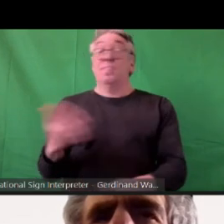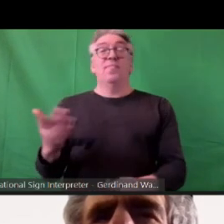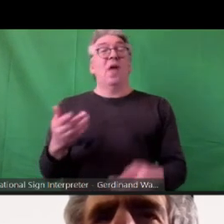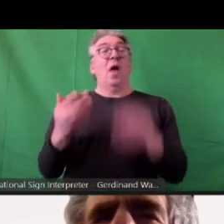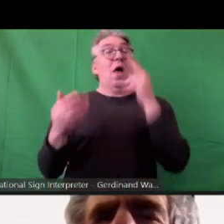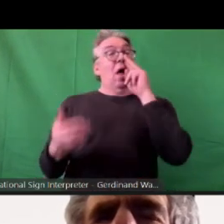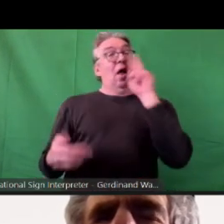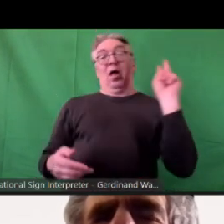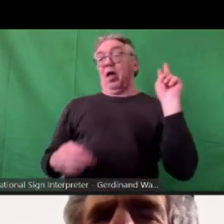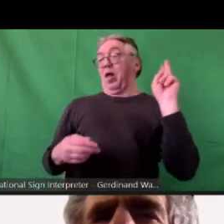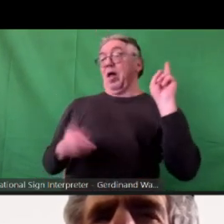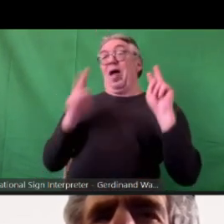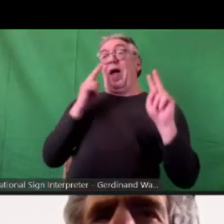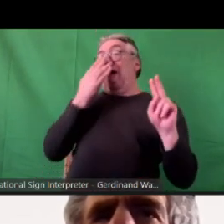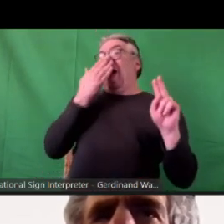time people would believe that